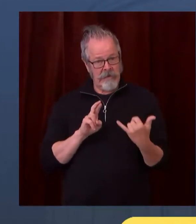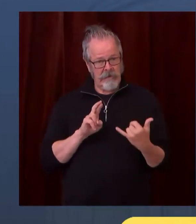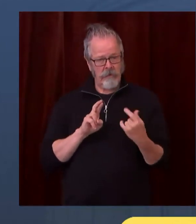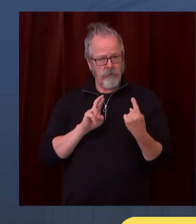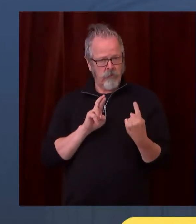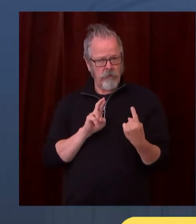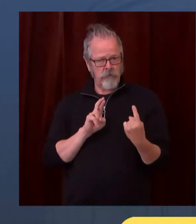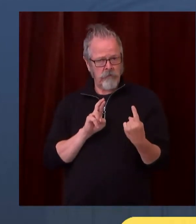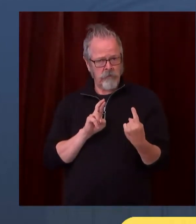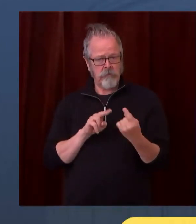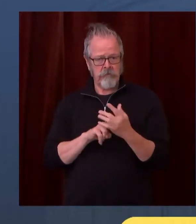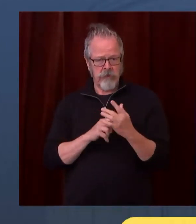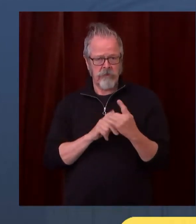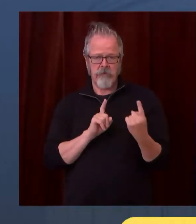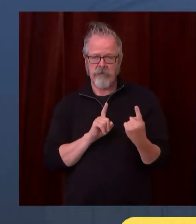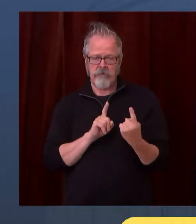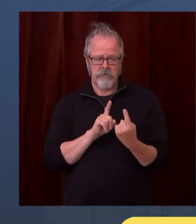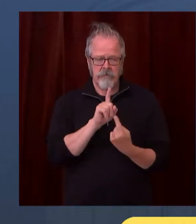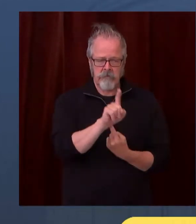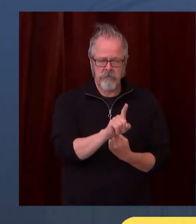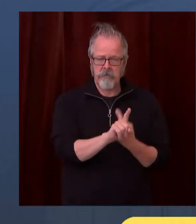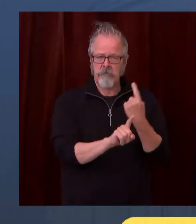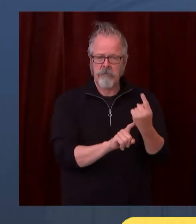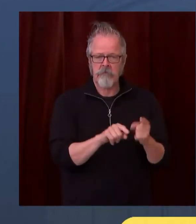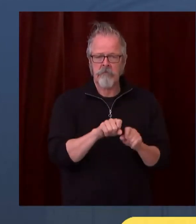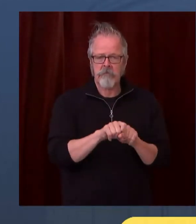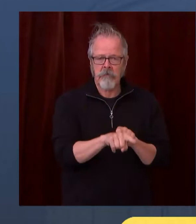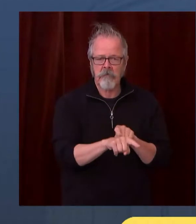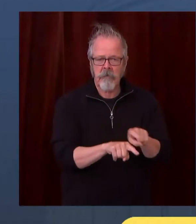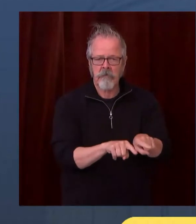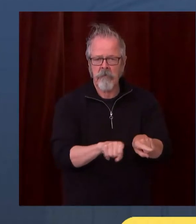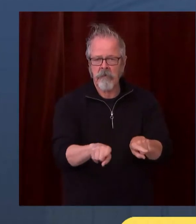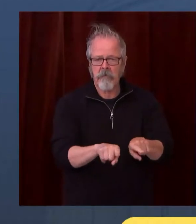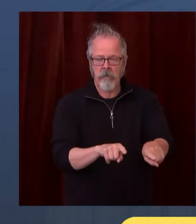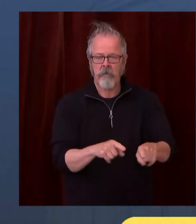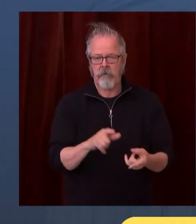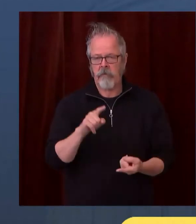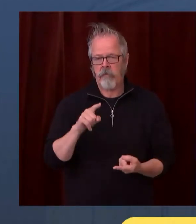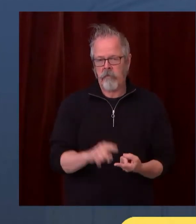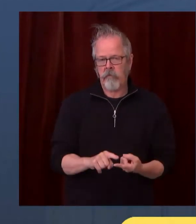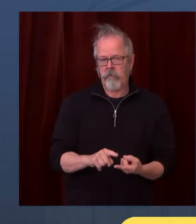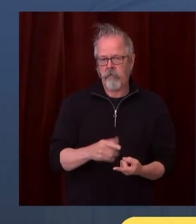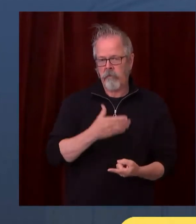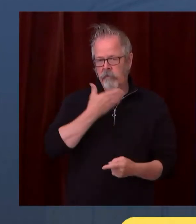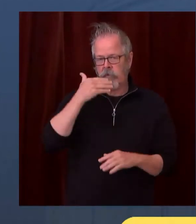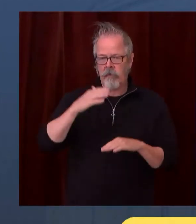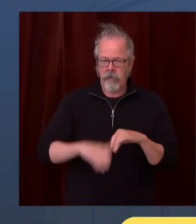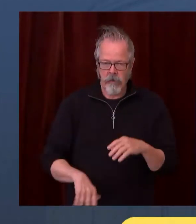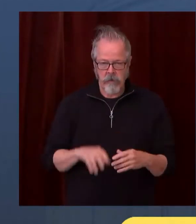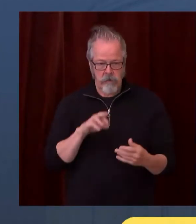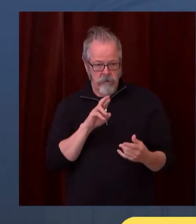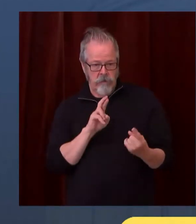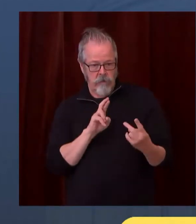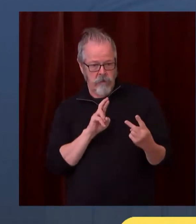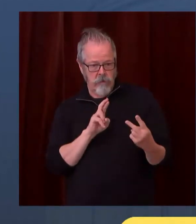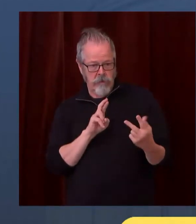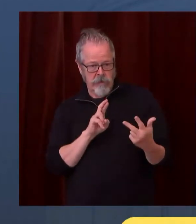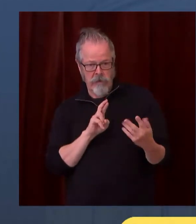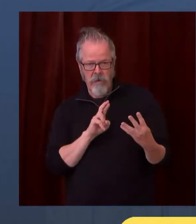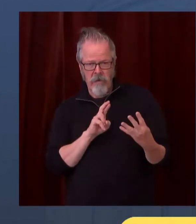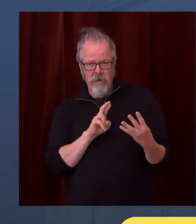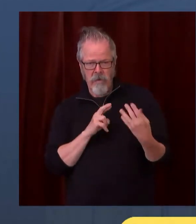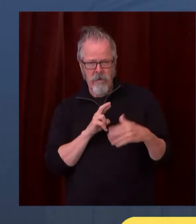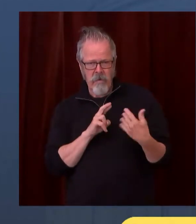person. That's much better than being above 1. And we have a graph up to demonstrate where we are on that